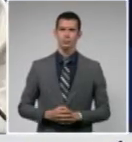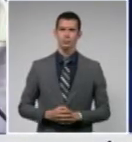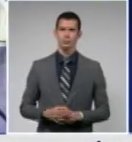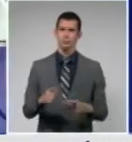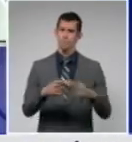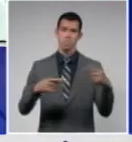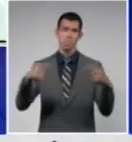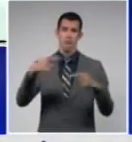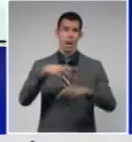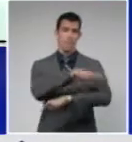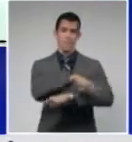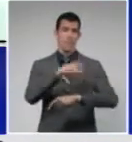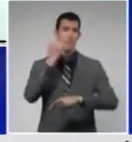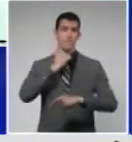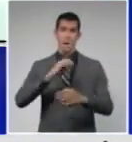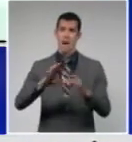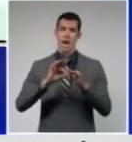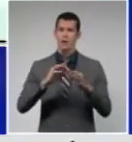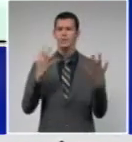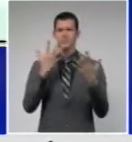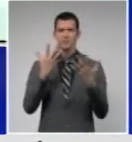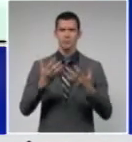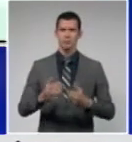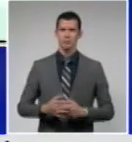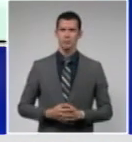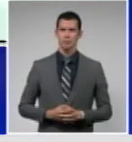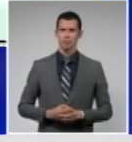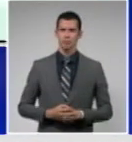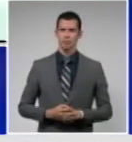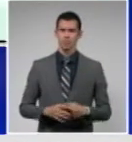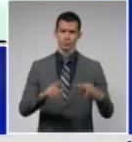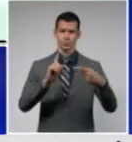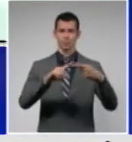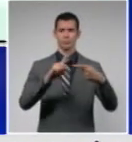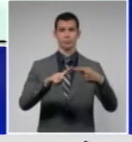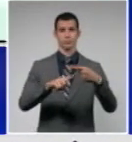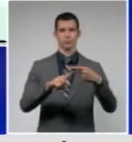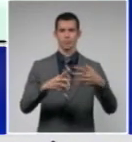list of countries worst affected by the pandemic, with